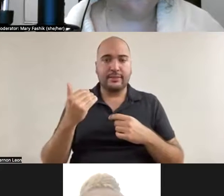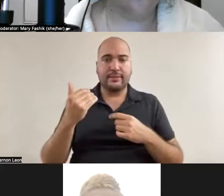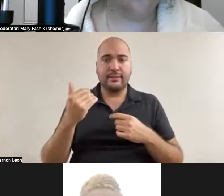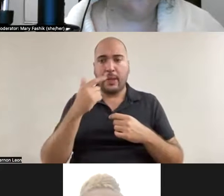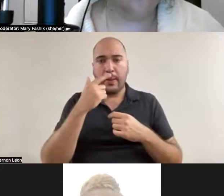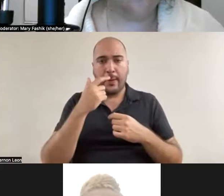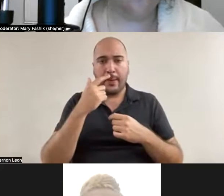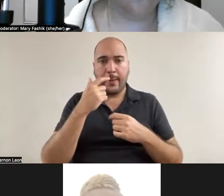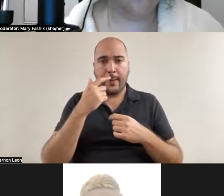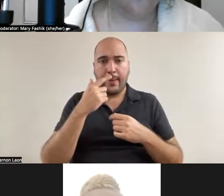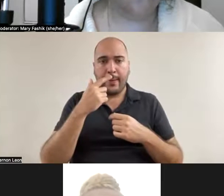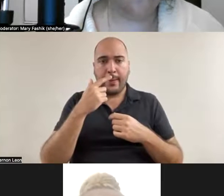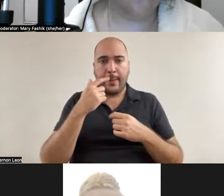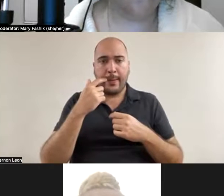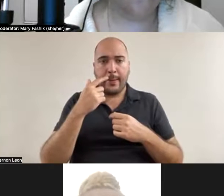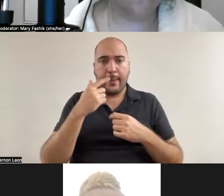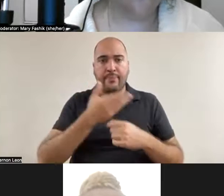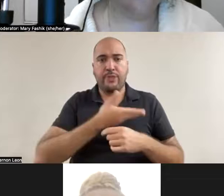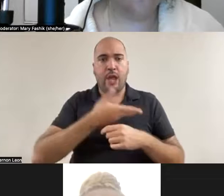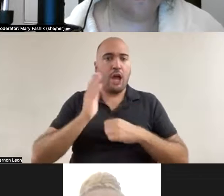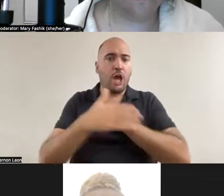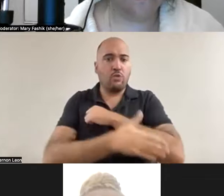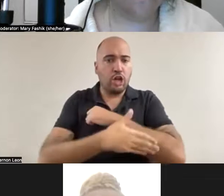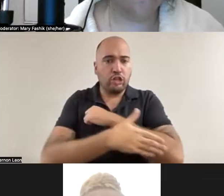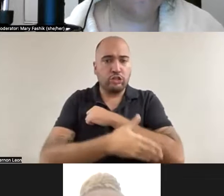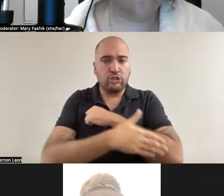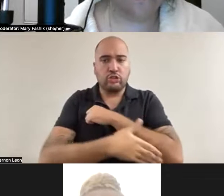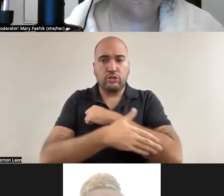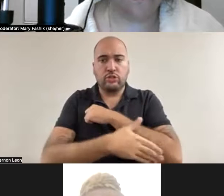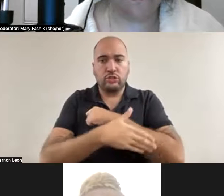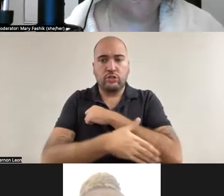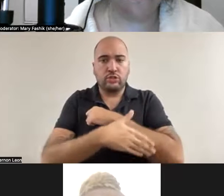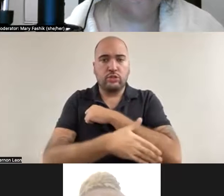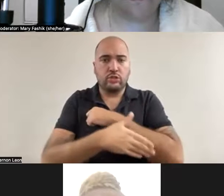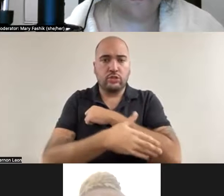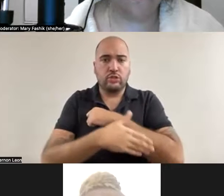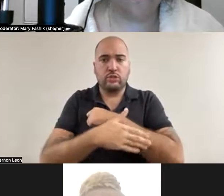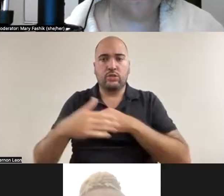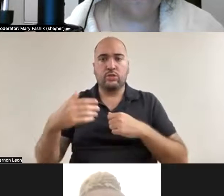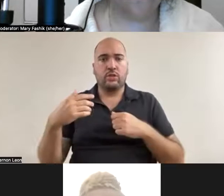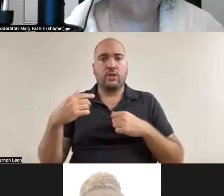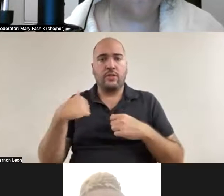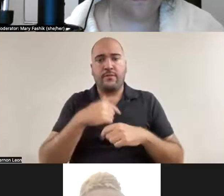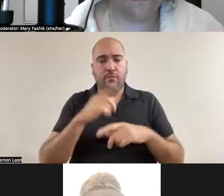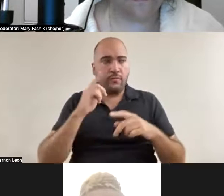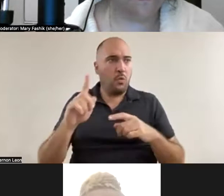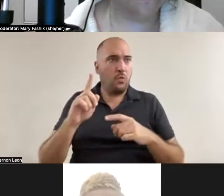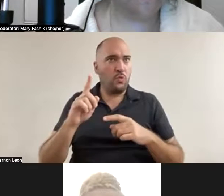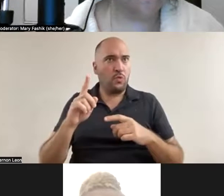in our country, the major problem of people with disabilities